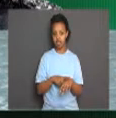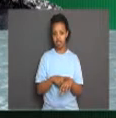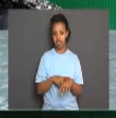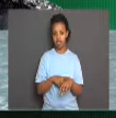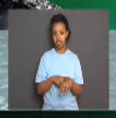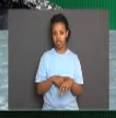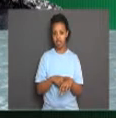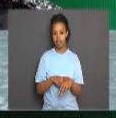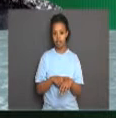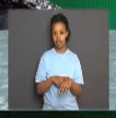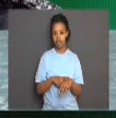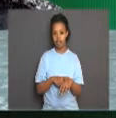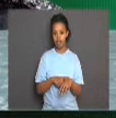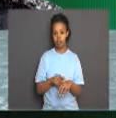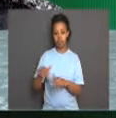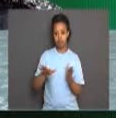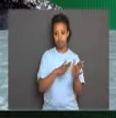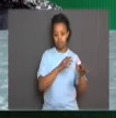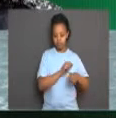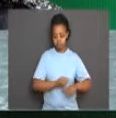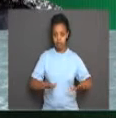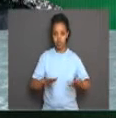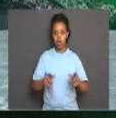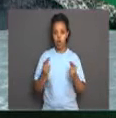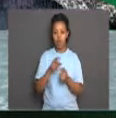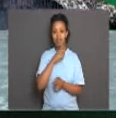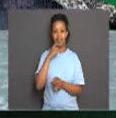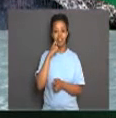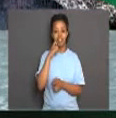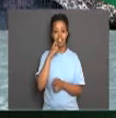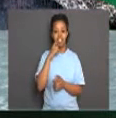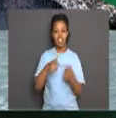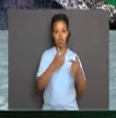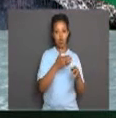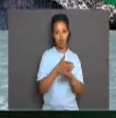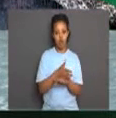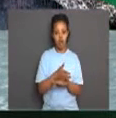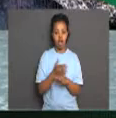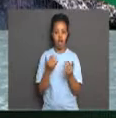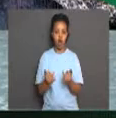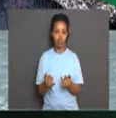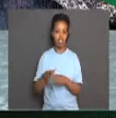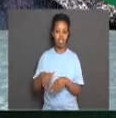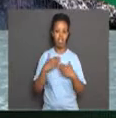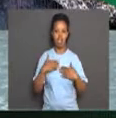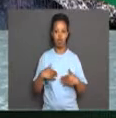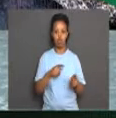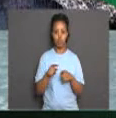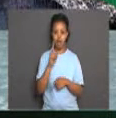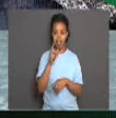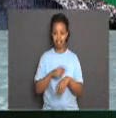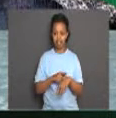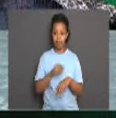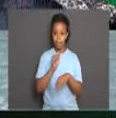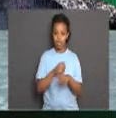floors lift up to become dry land. Now, the fossil that was once buried